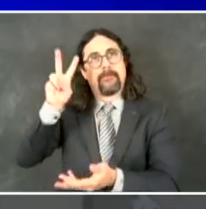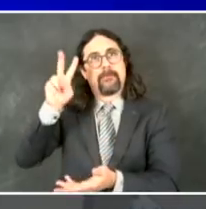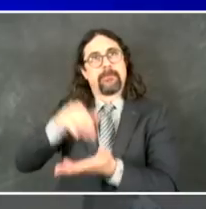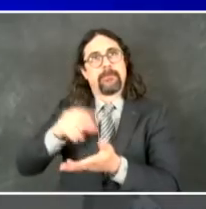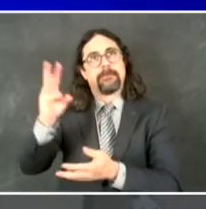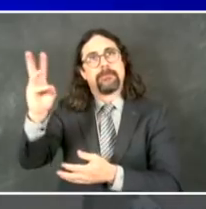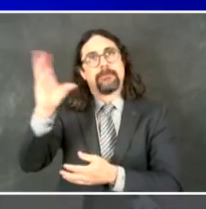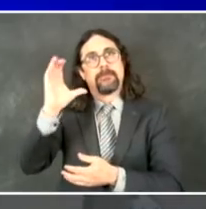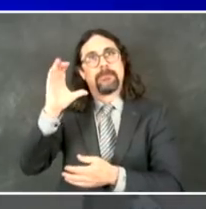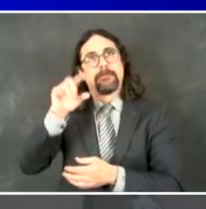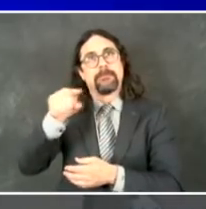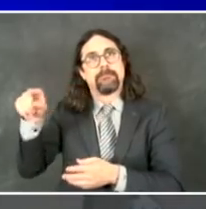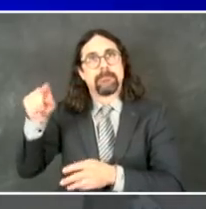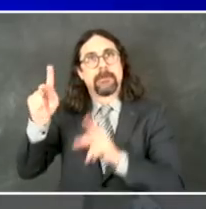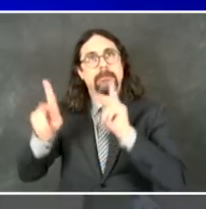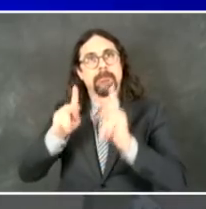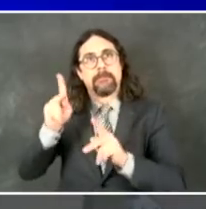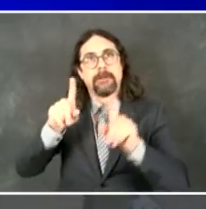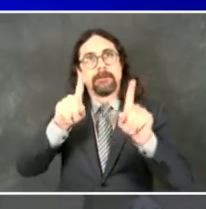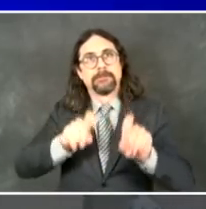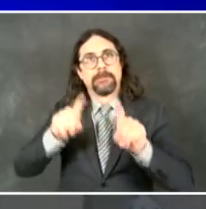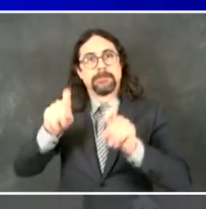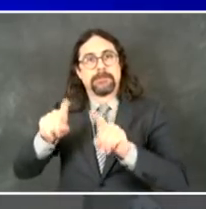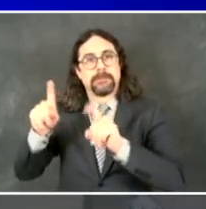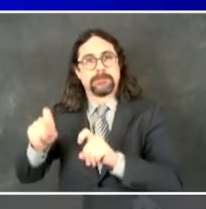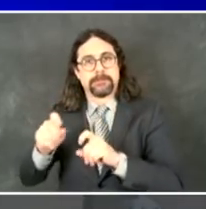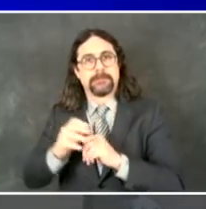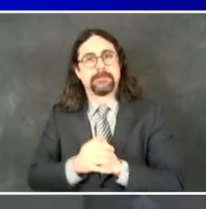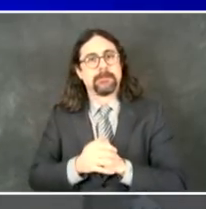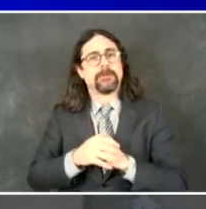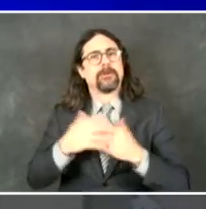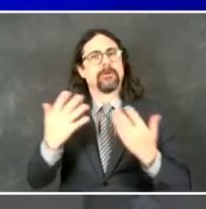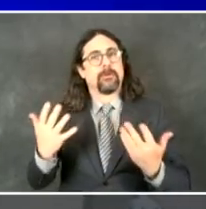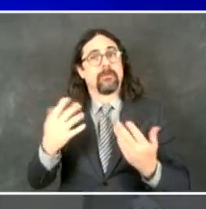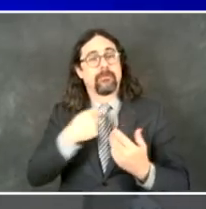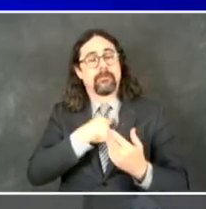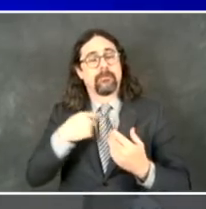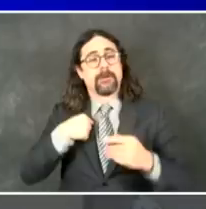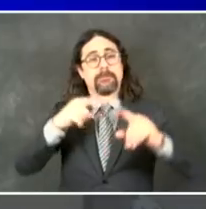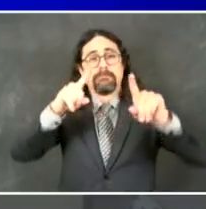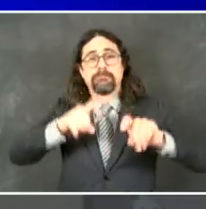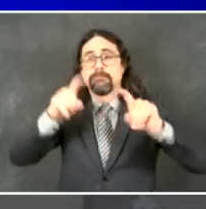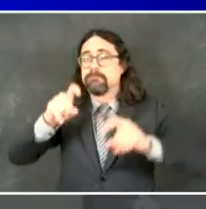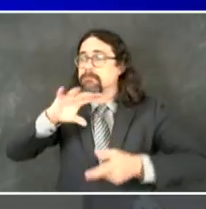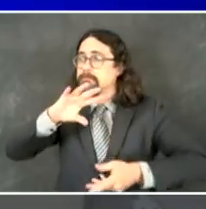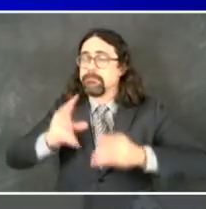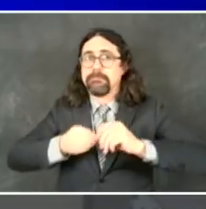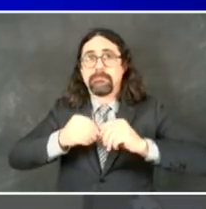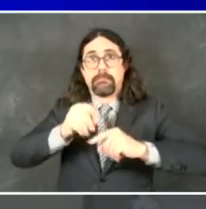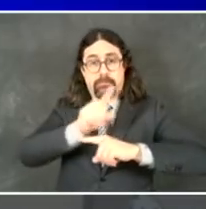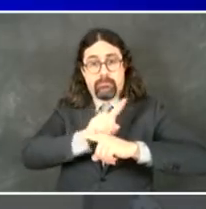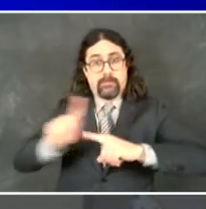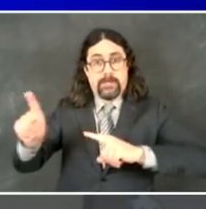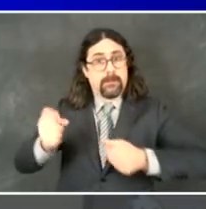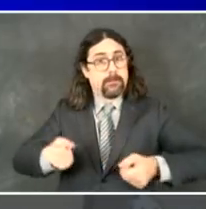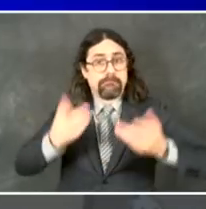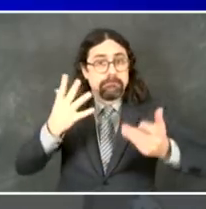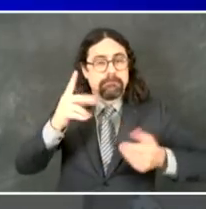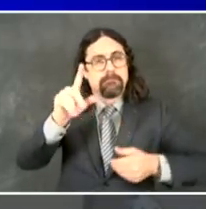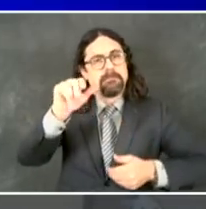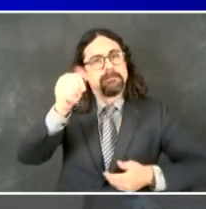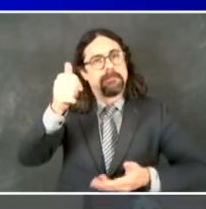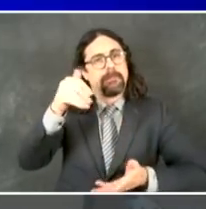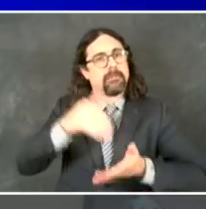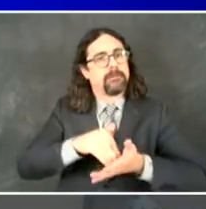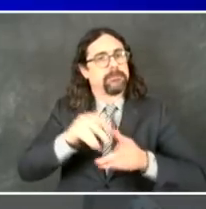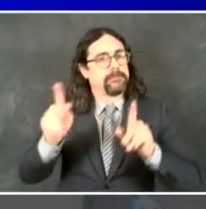and we want to keep ramping that up. But the challenge has been, and I saw this with my own eyes on Saturday, that the test process